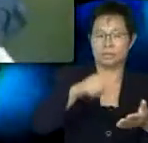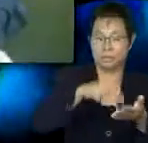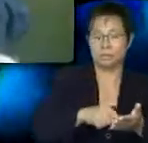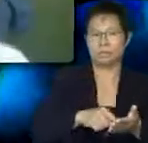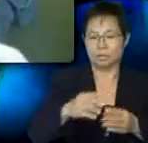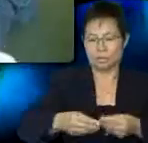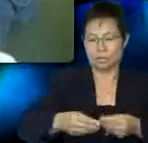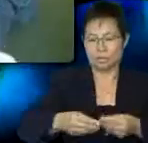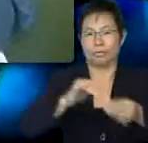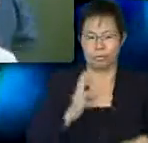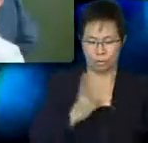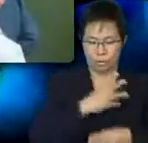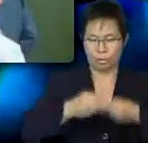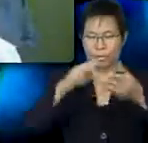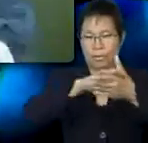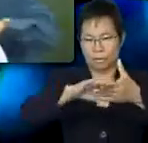you the card.